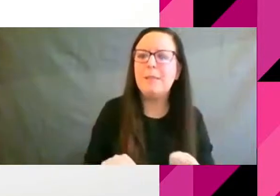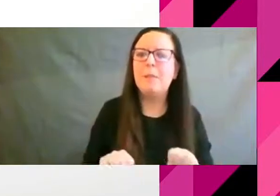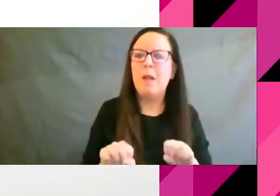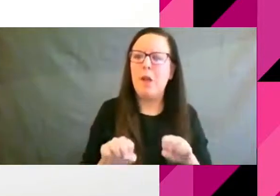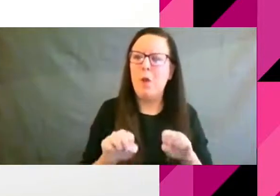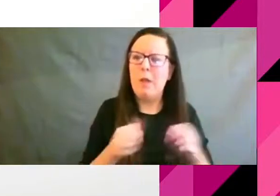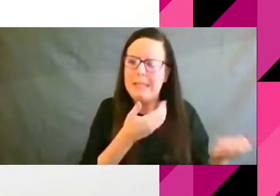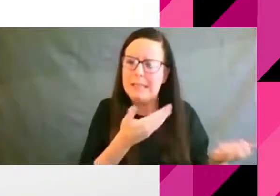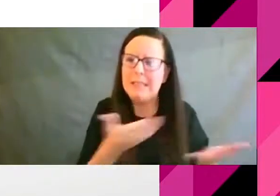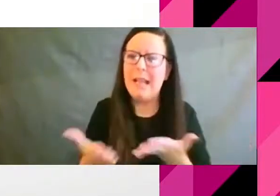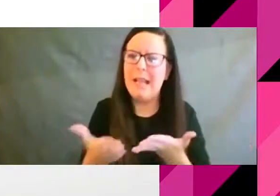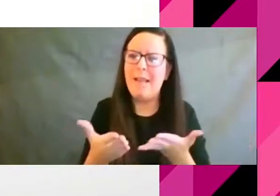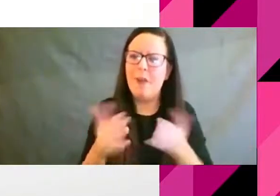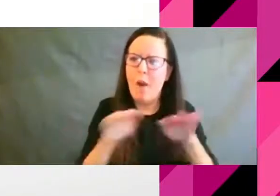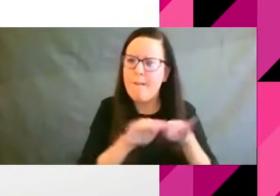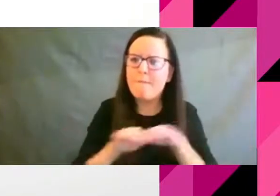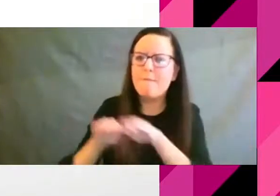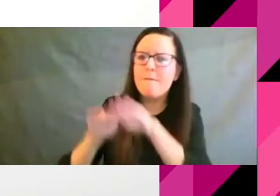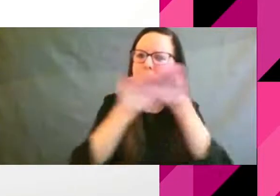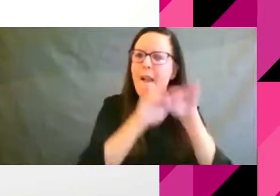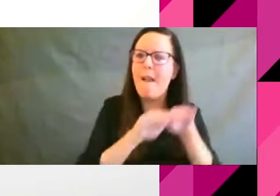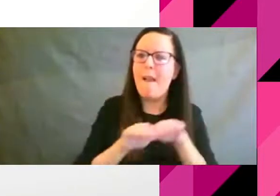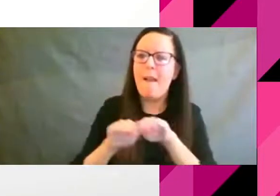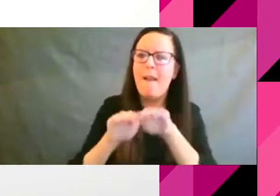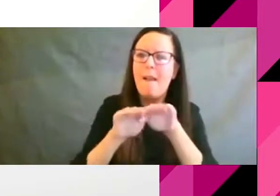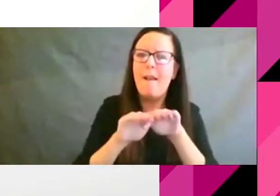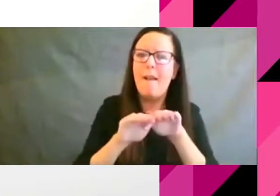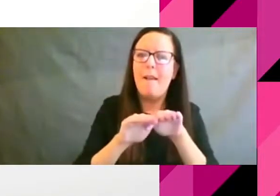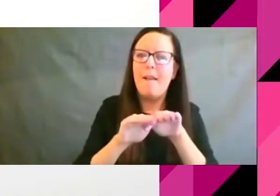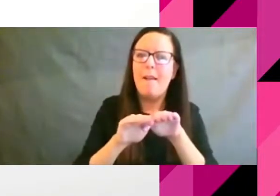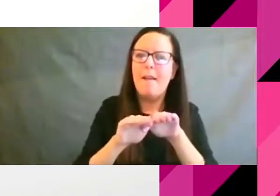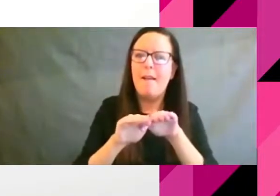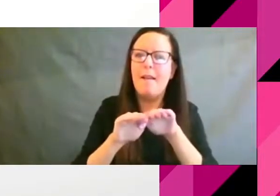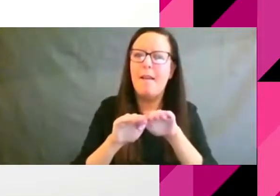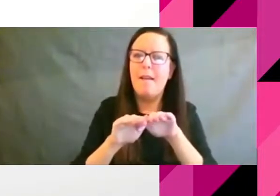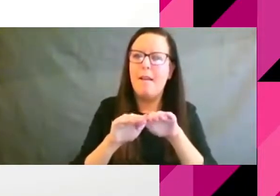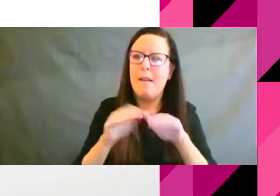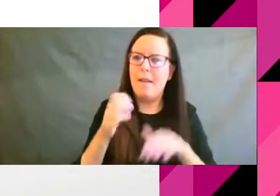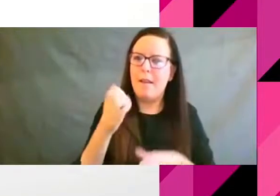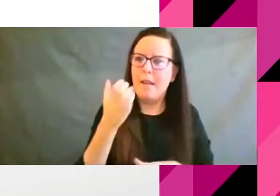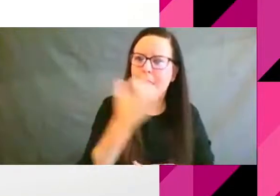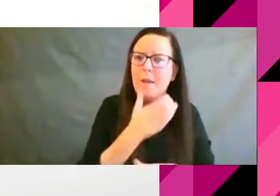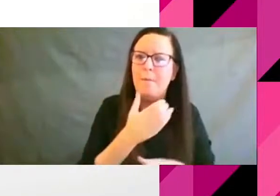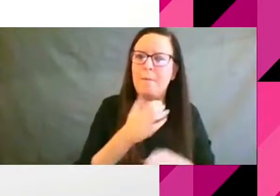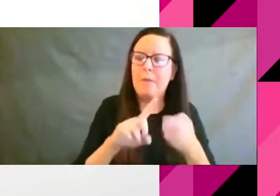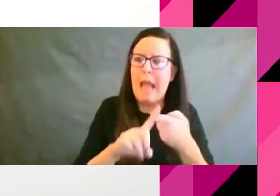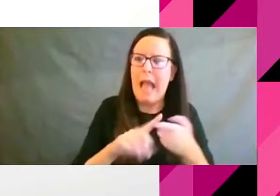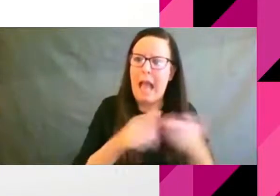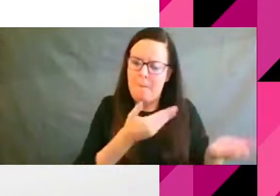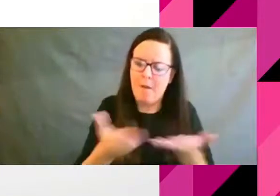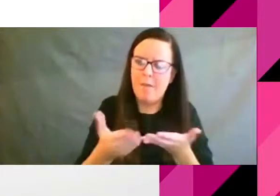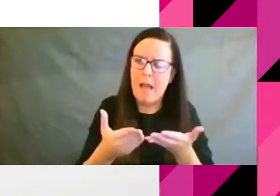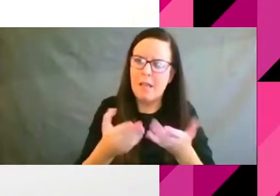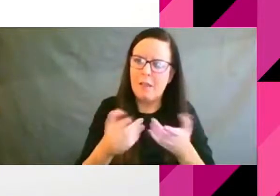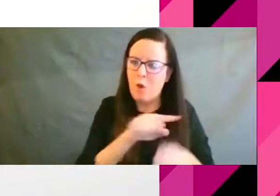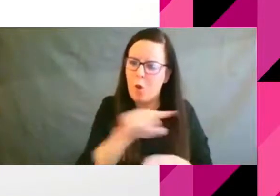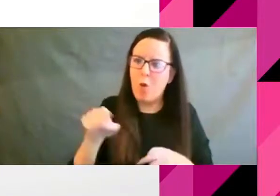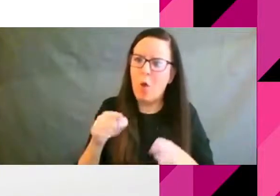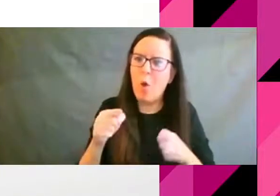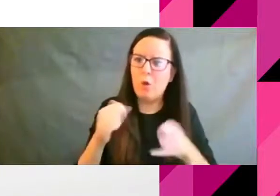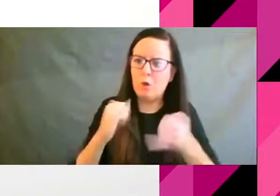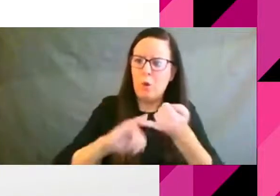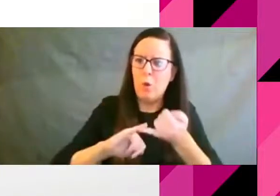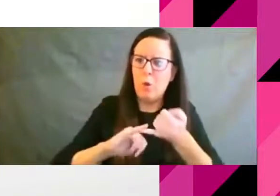fairer criminal justice system for all users, improving the accessibility of information provided to those who come into contact with the system, and